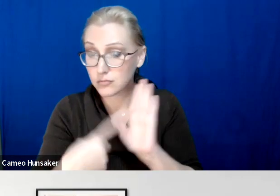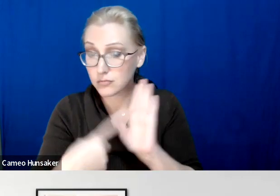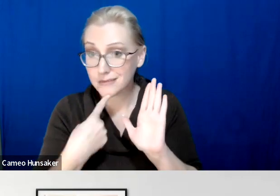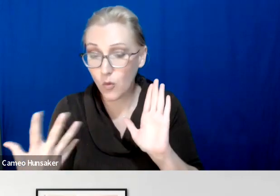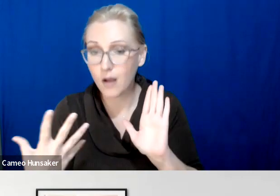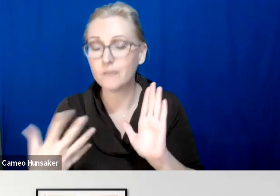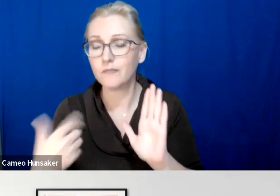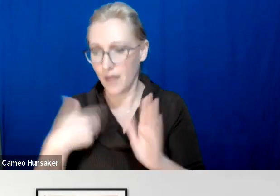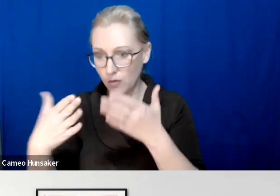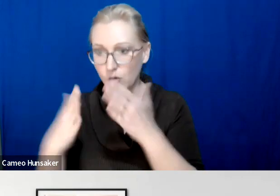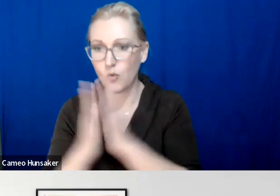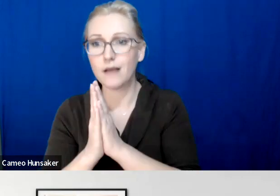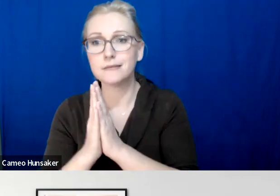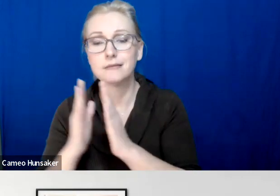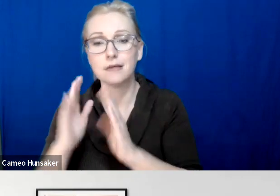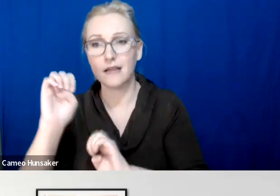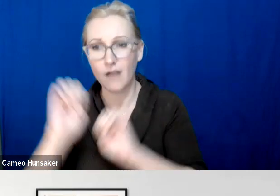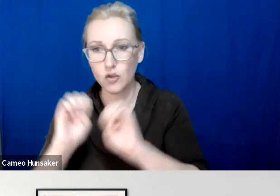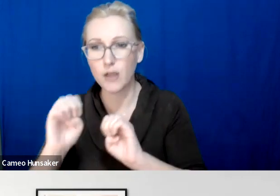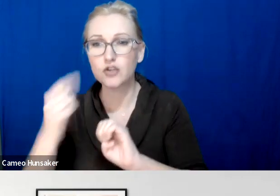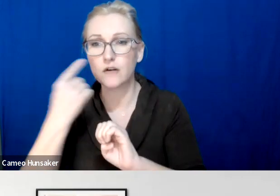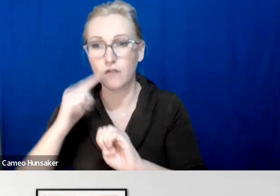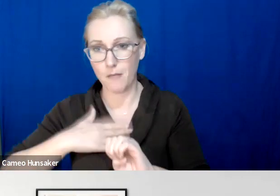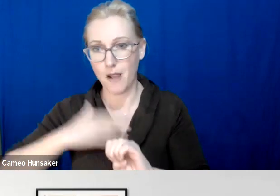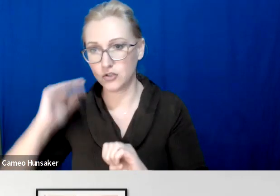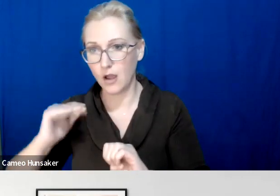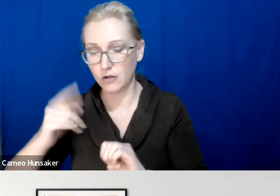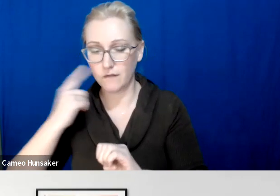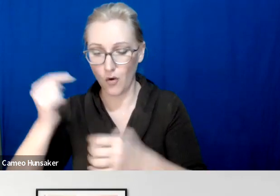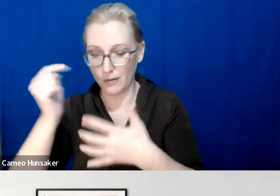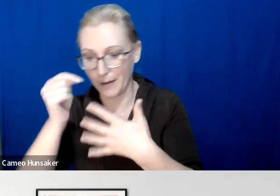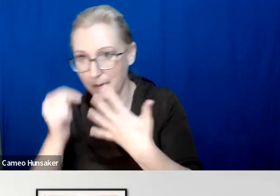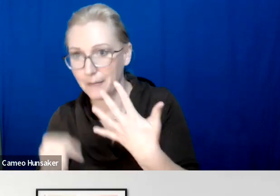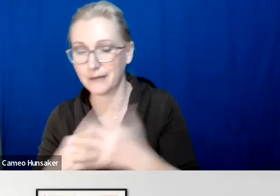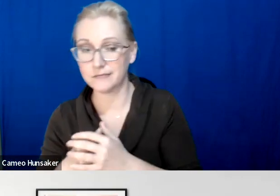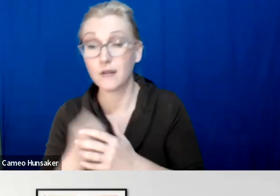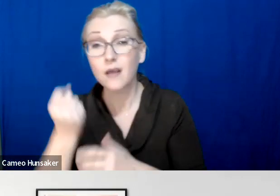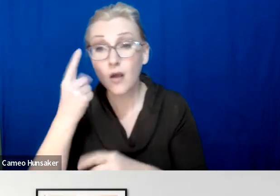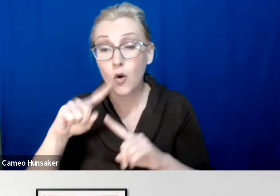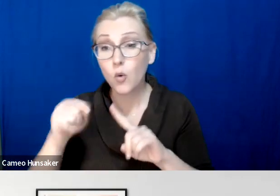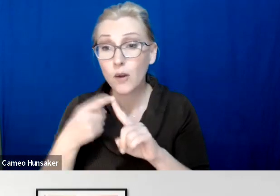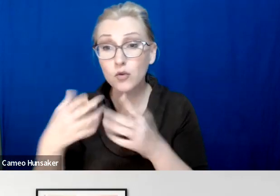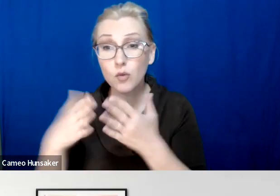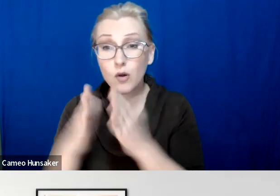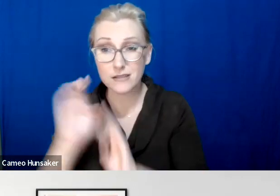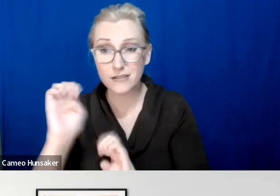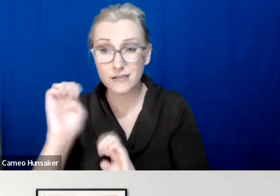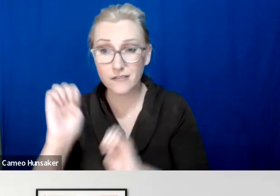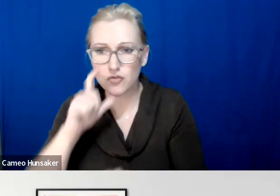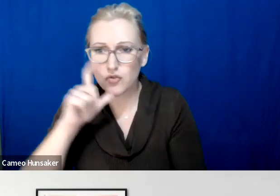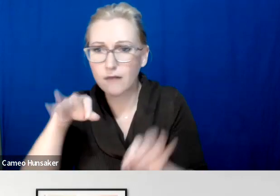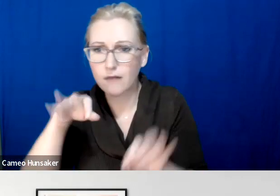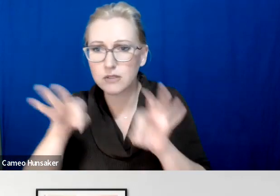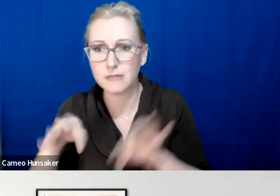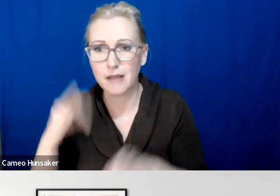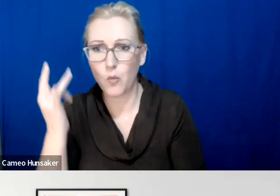area. And honestly, when you request a reevaluation, you don't have to say why. And